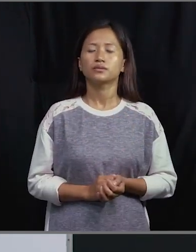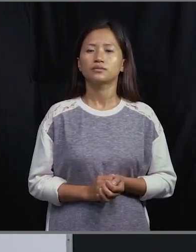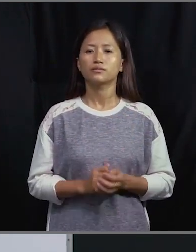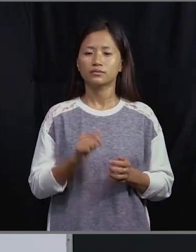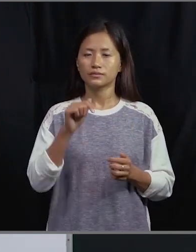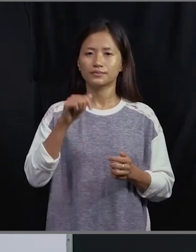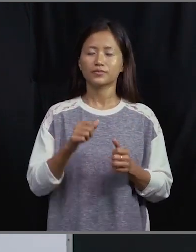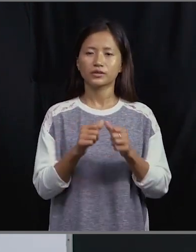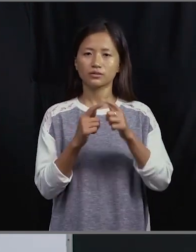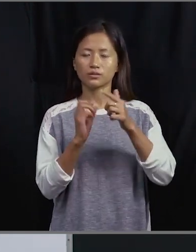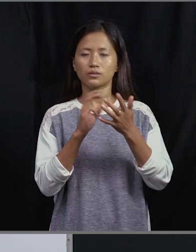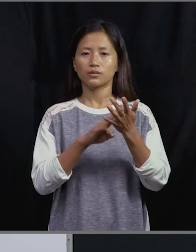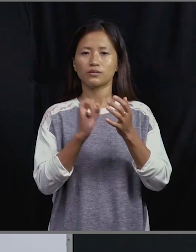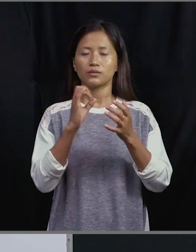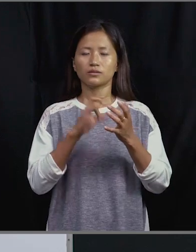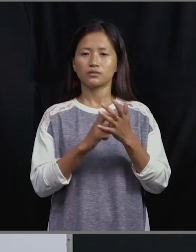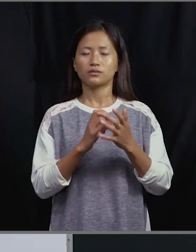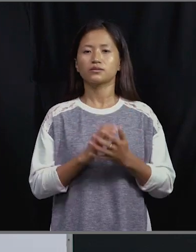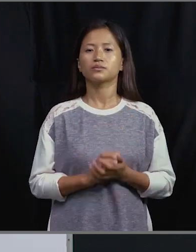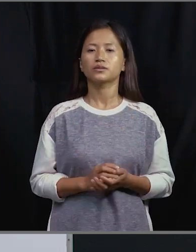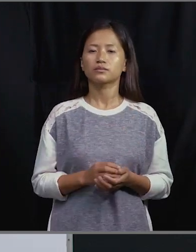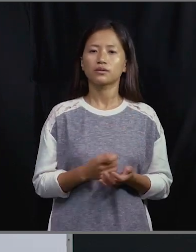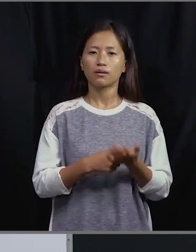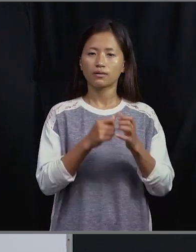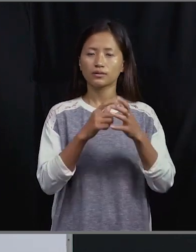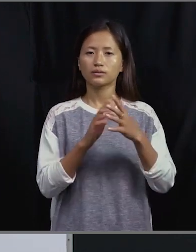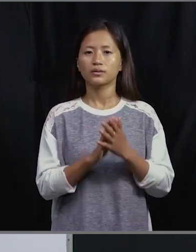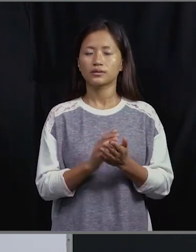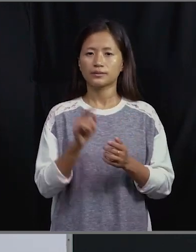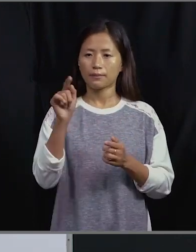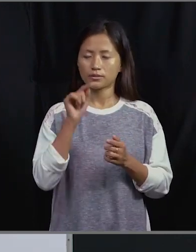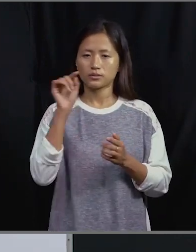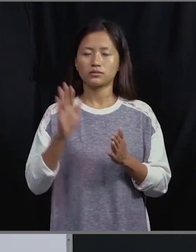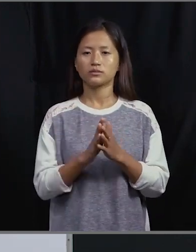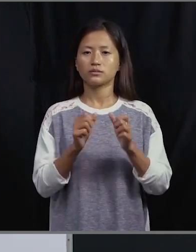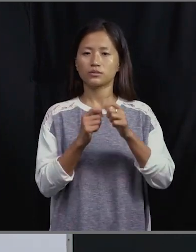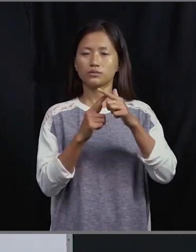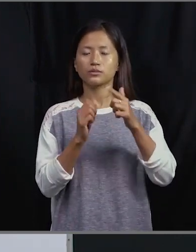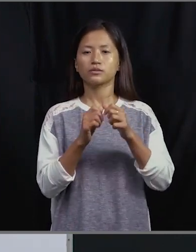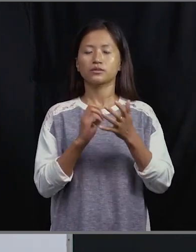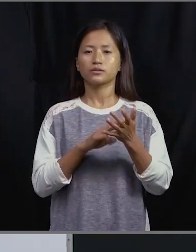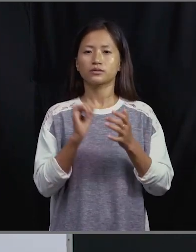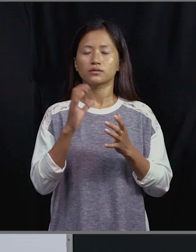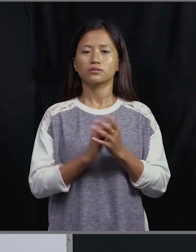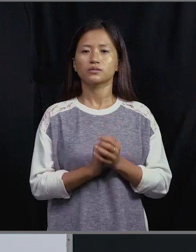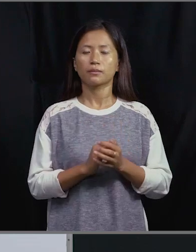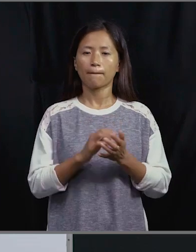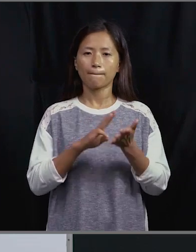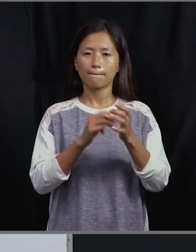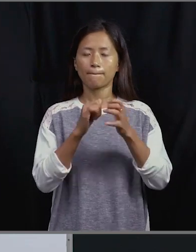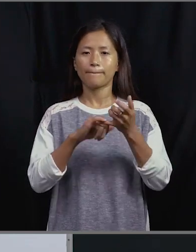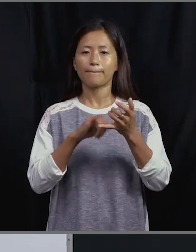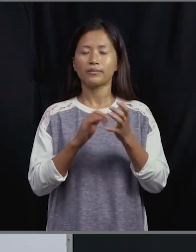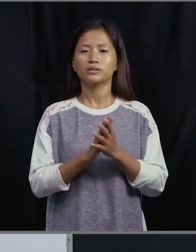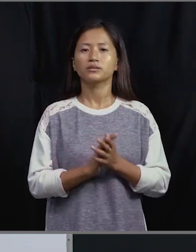This atomic ratio is obtained by dividing this mass percentage by the atomic mass. So in the case of carbon, it will